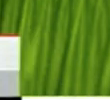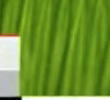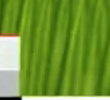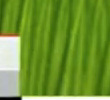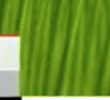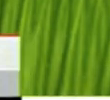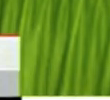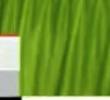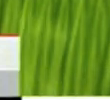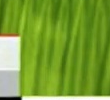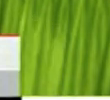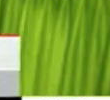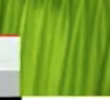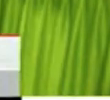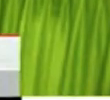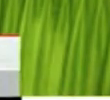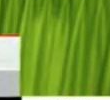Okay. I think it's done.